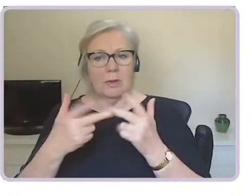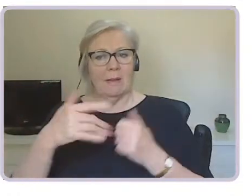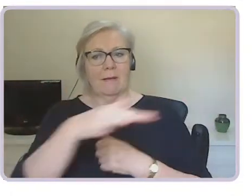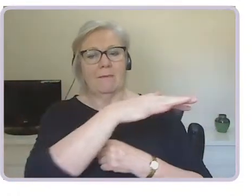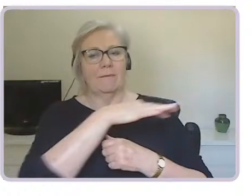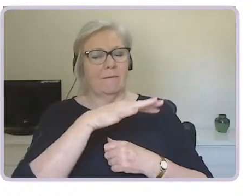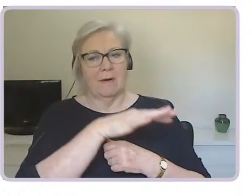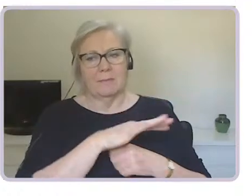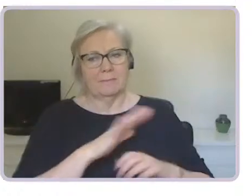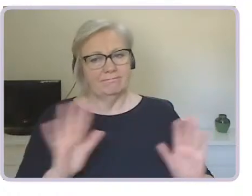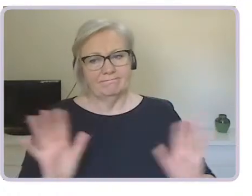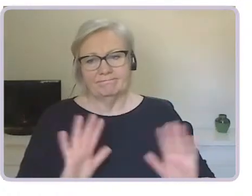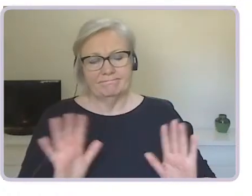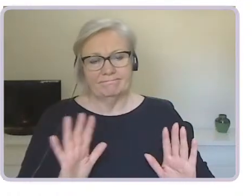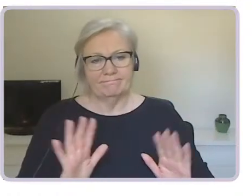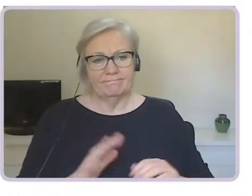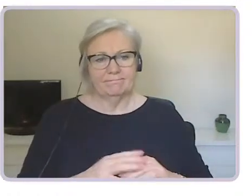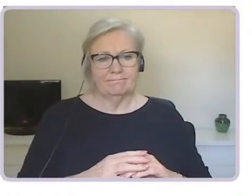a